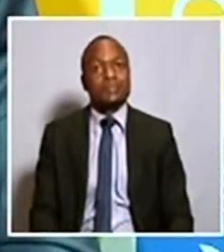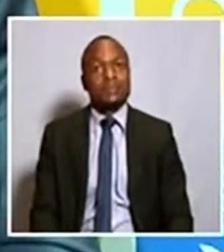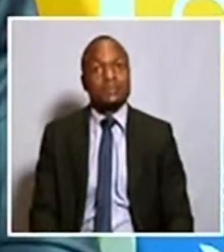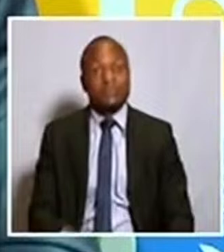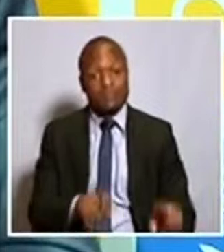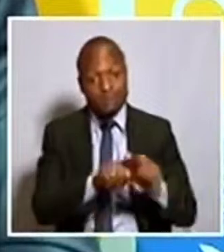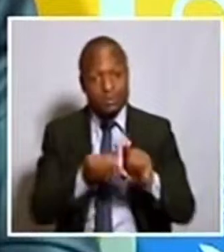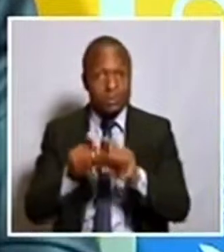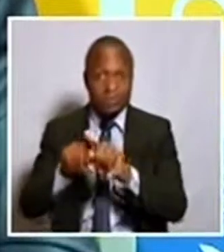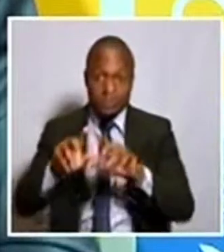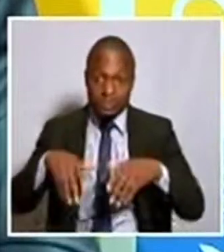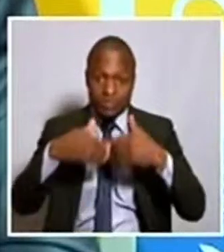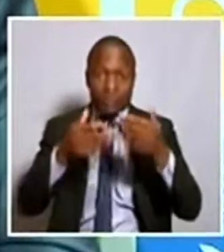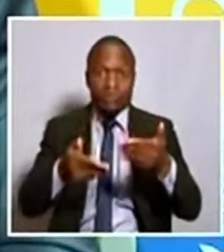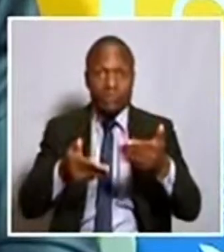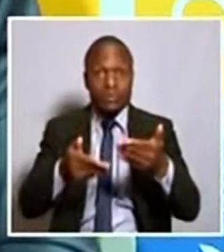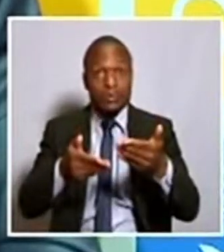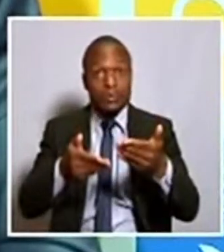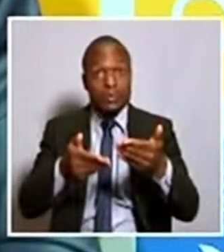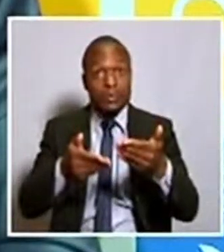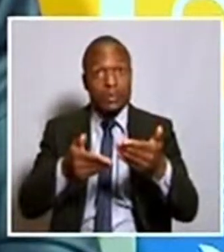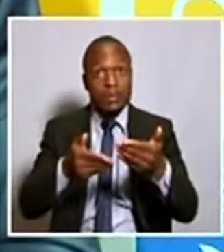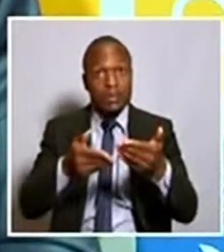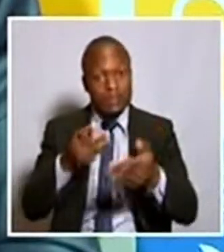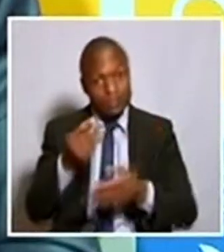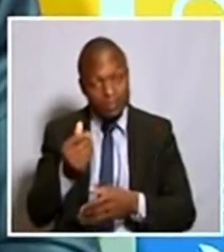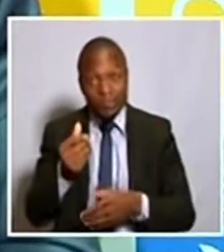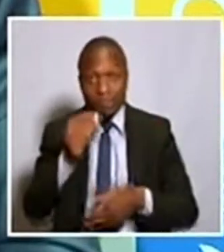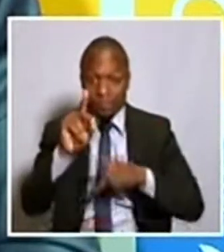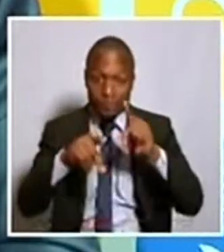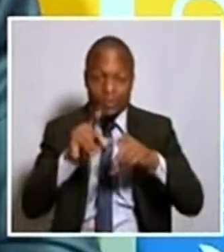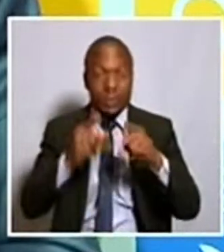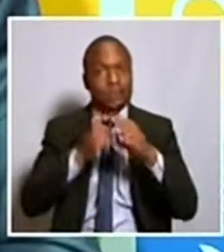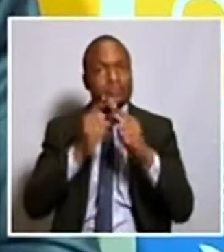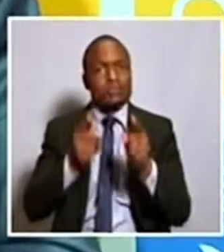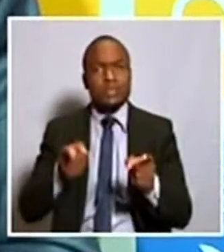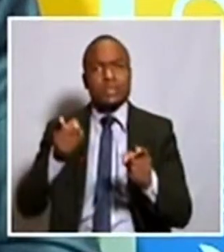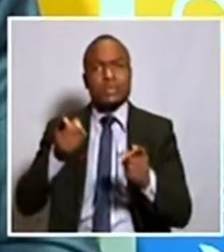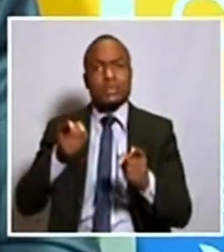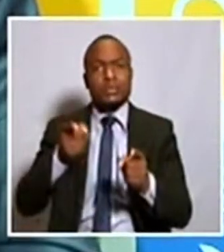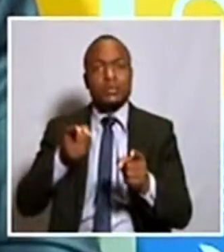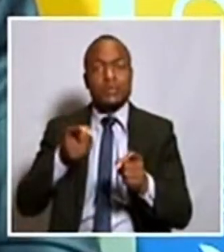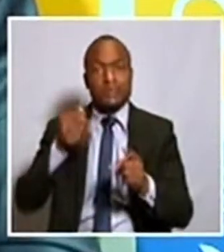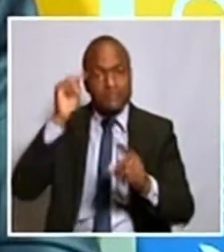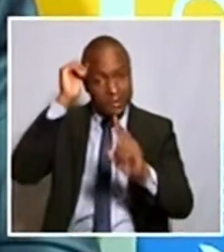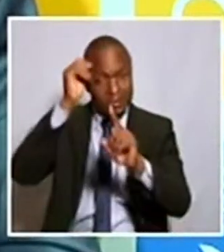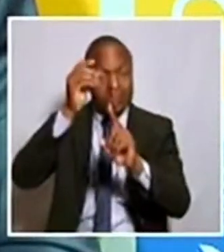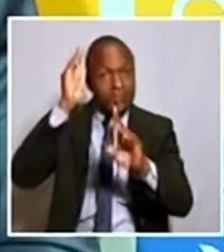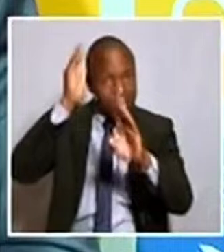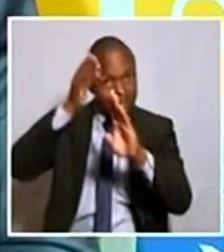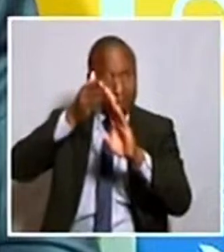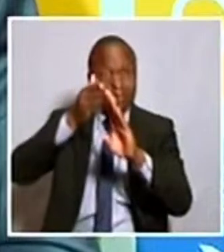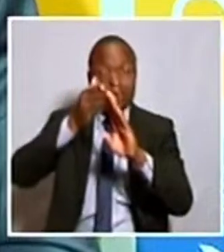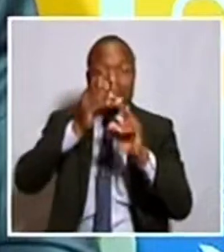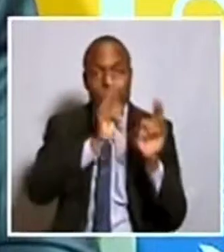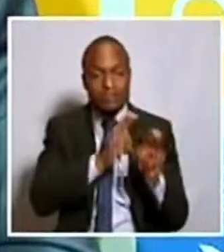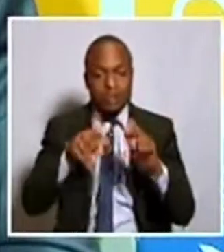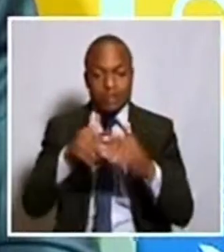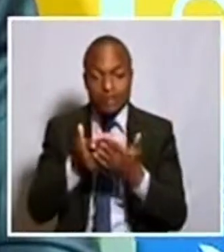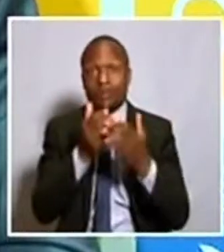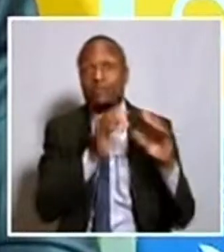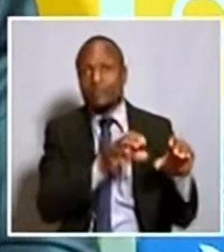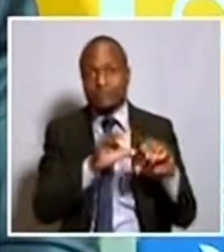it provides income of our people. But to specifically respond to how we are